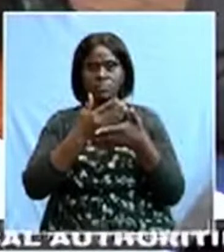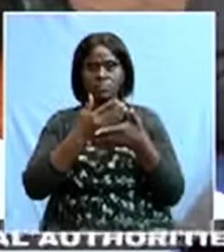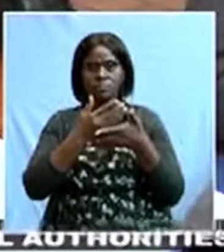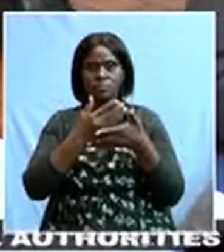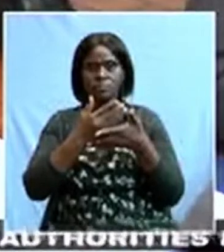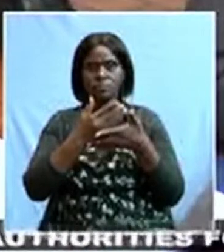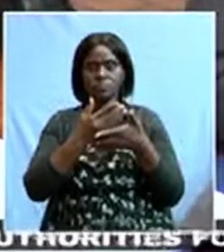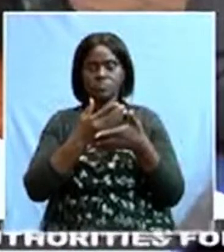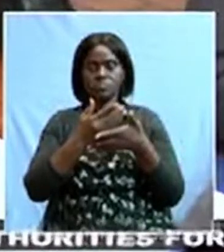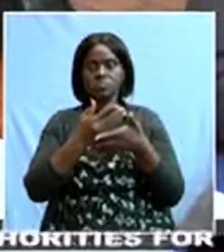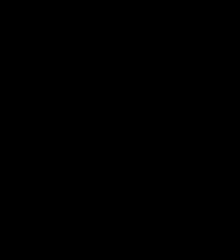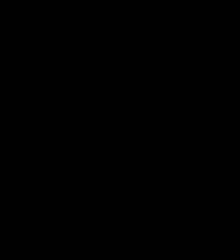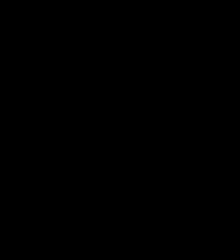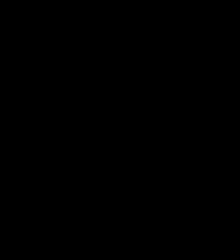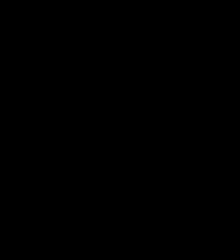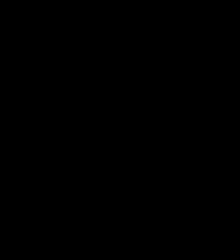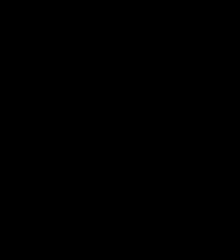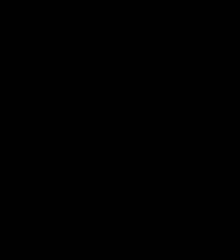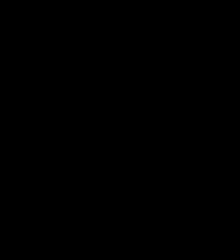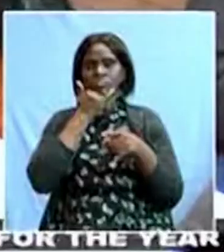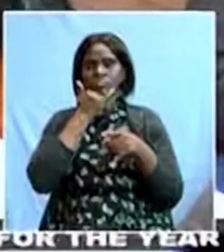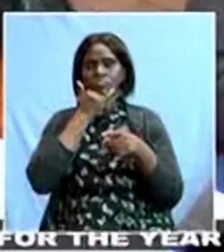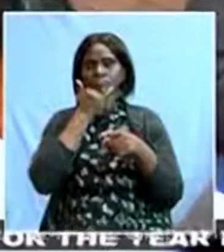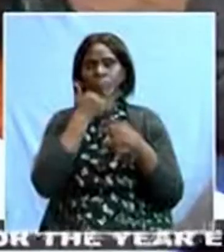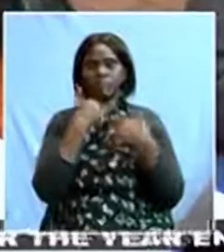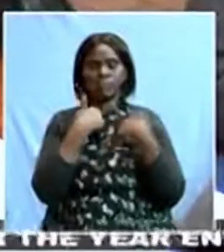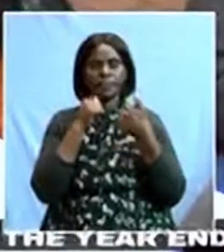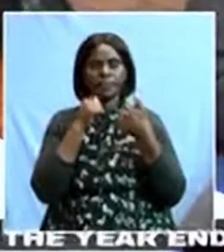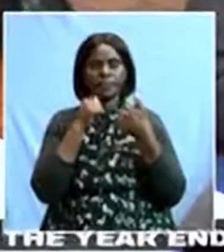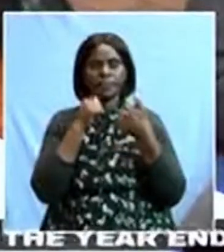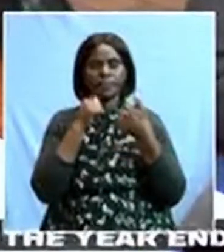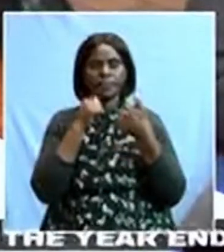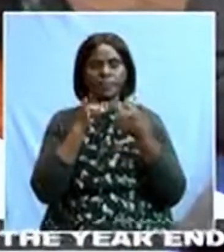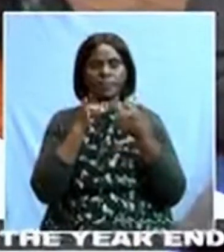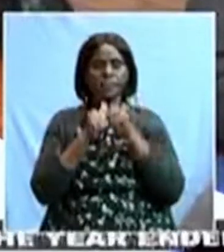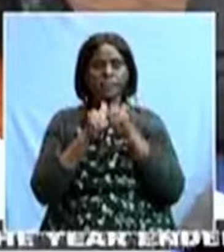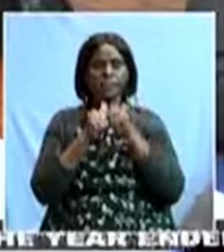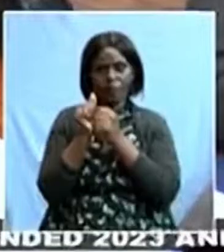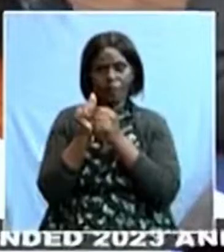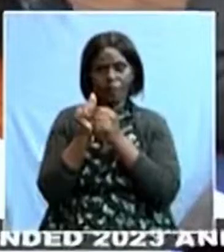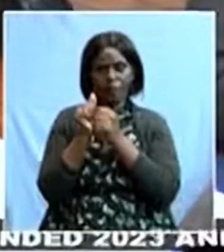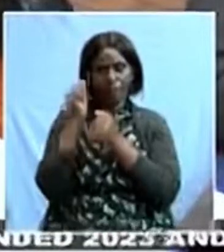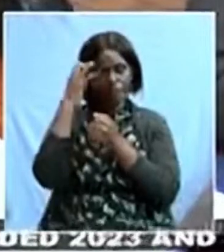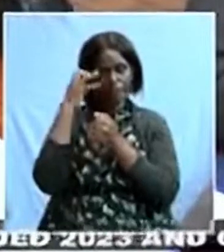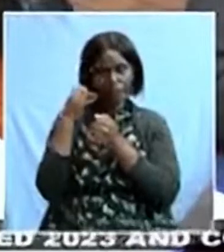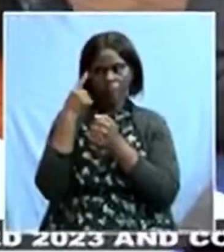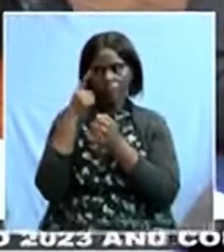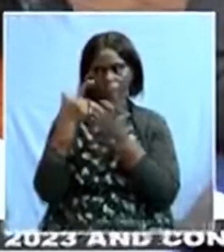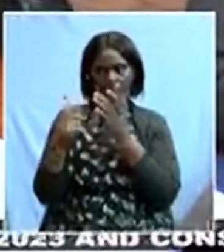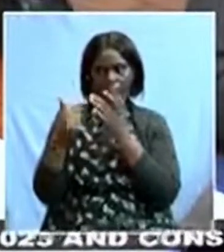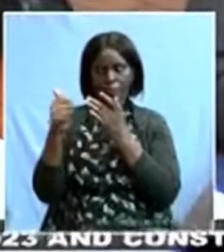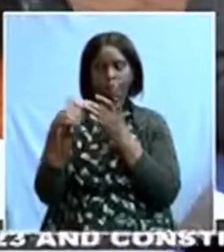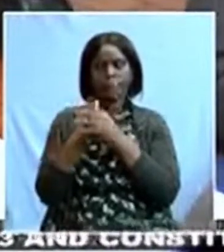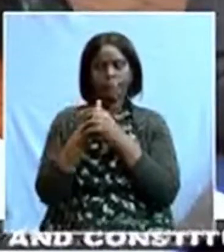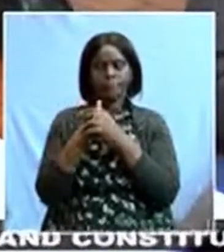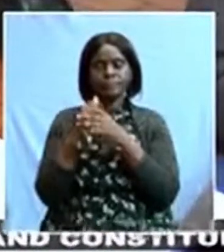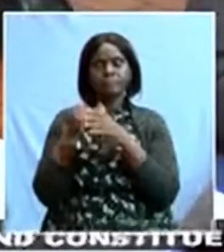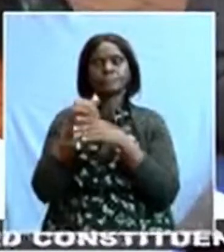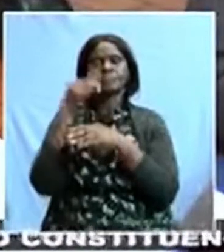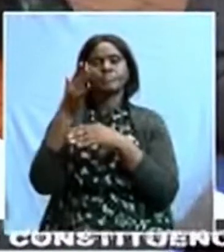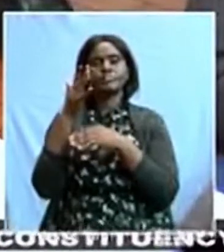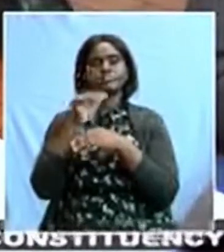actually being repaired, then with officers who were